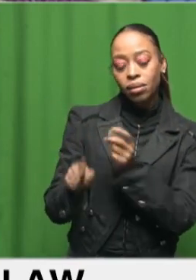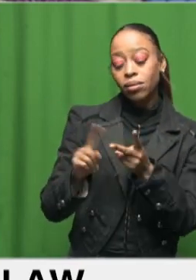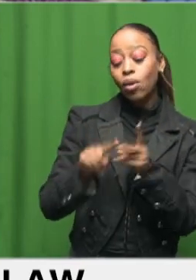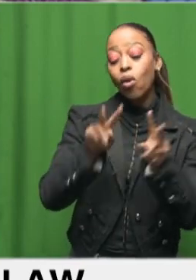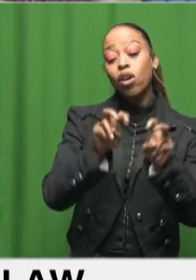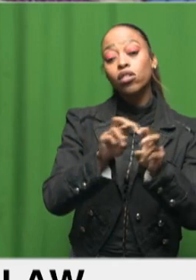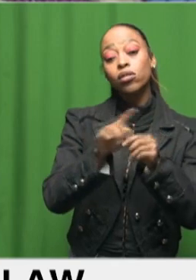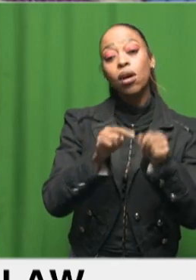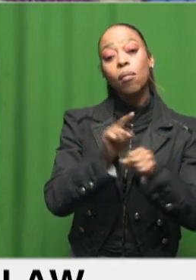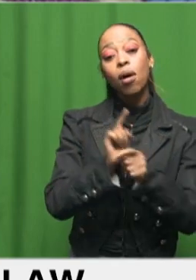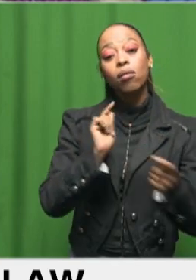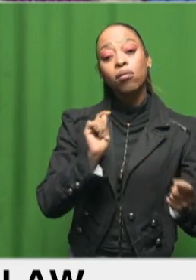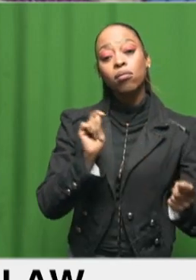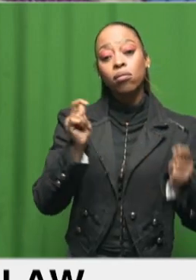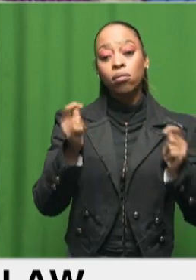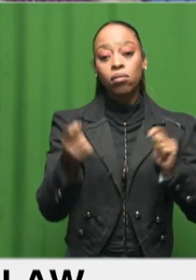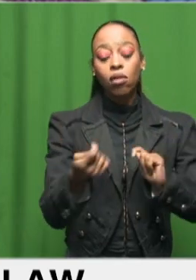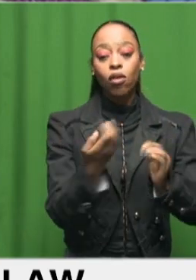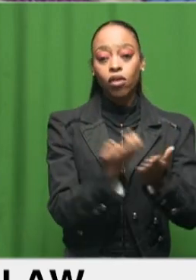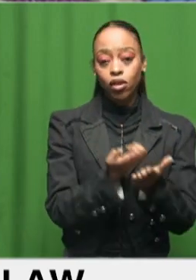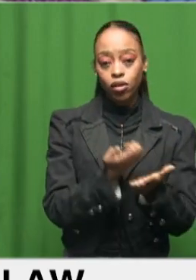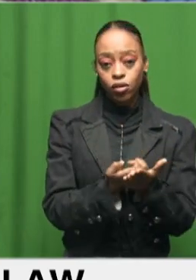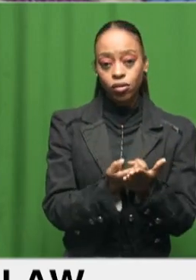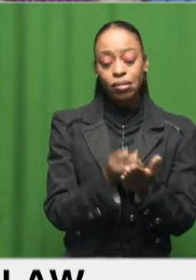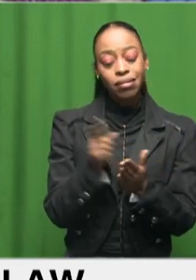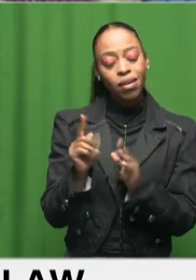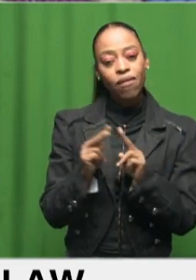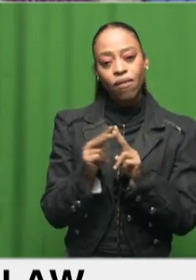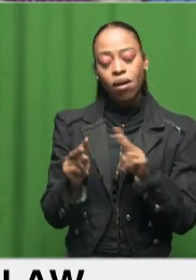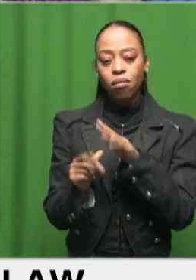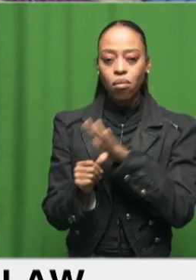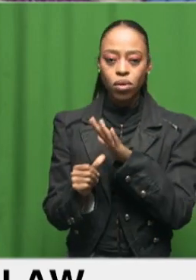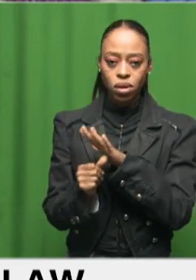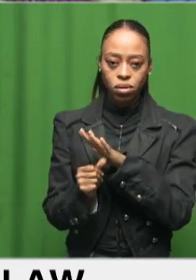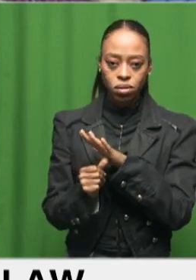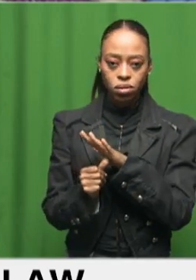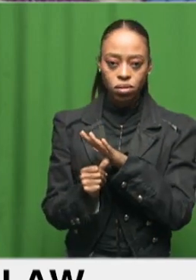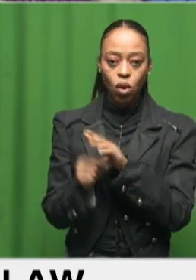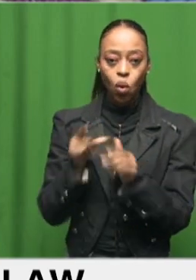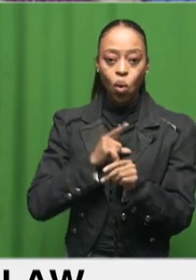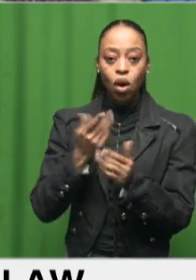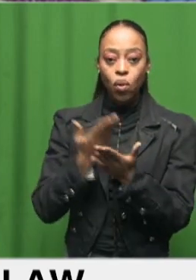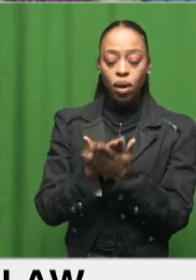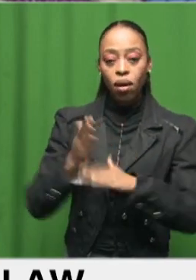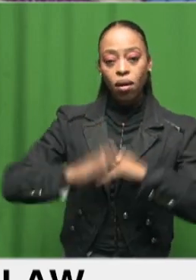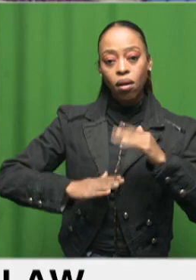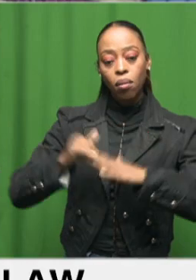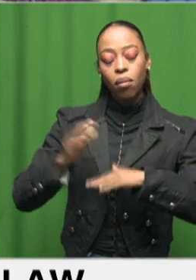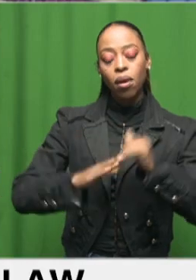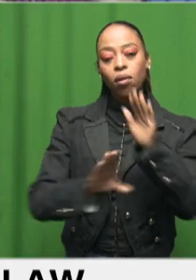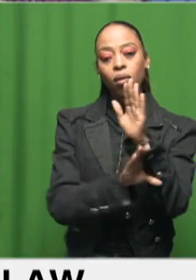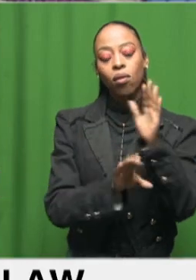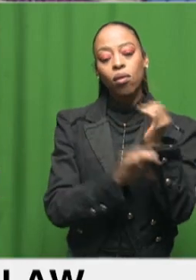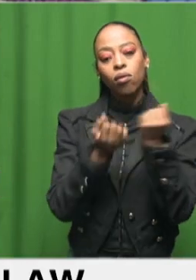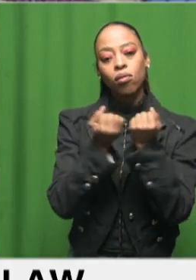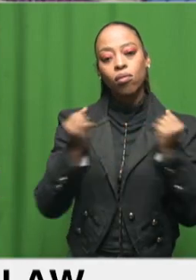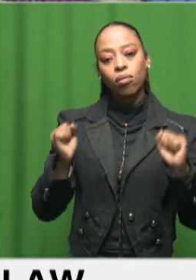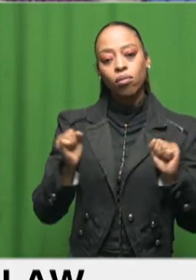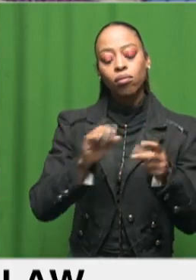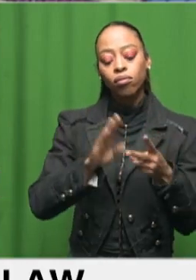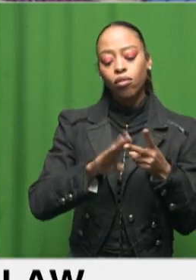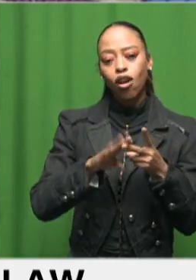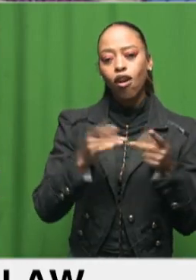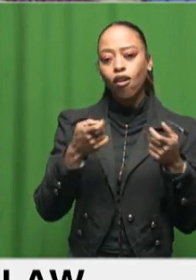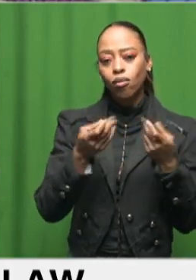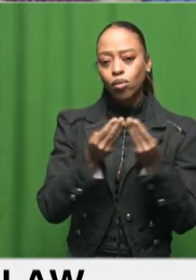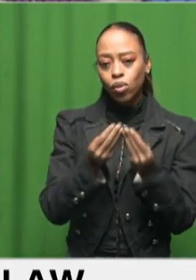around the transformation of the economy as a critical imperative in building a constitutional democracy is part of what was discussed.